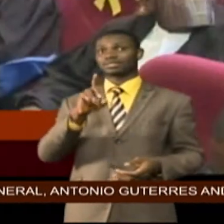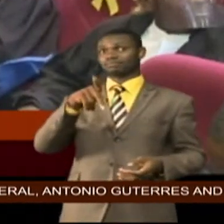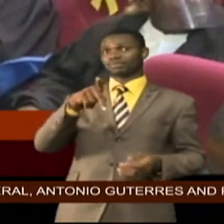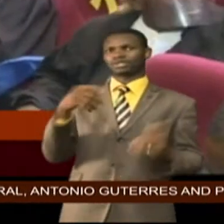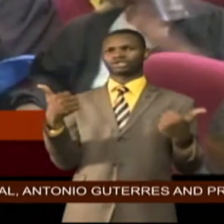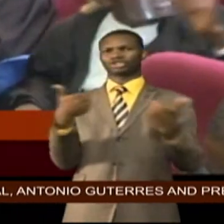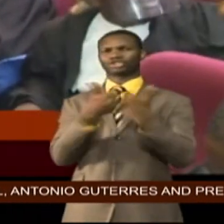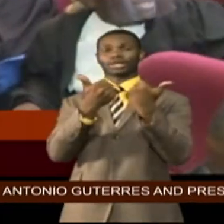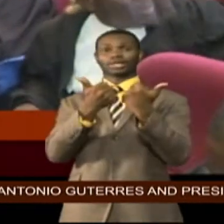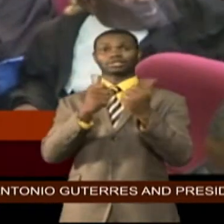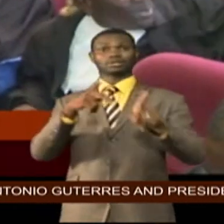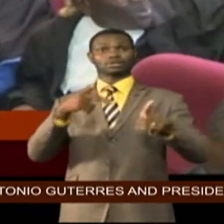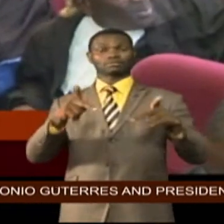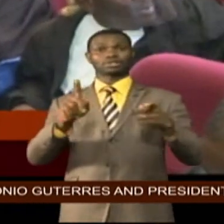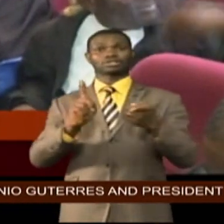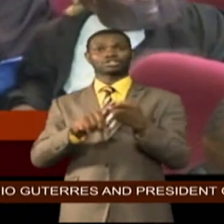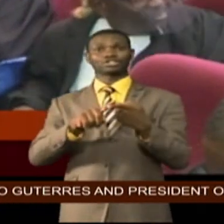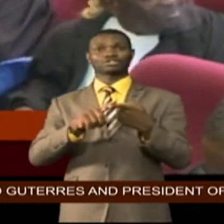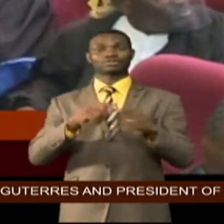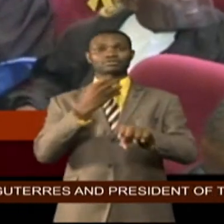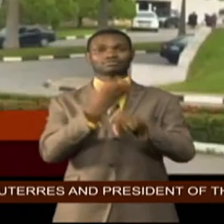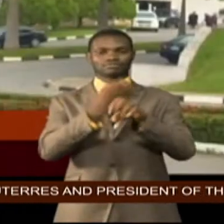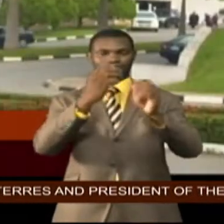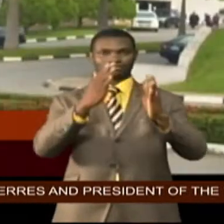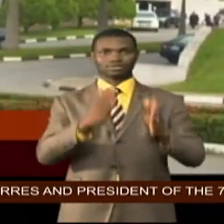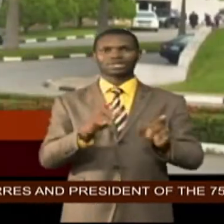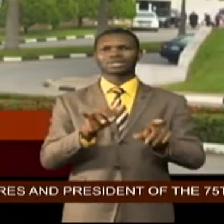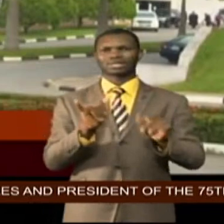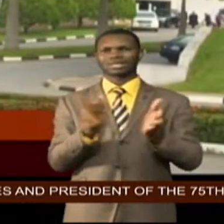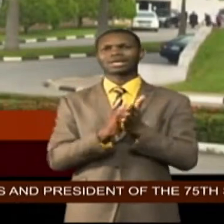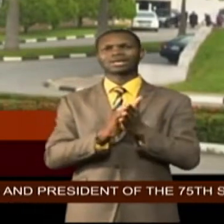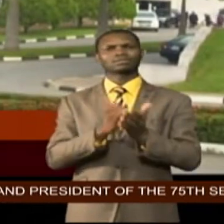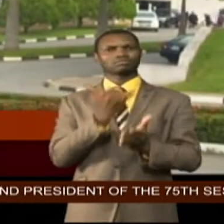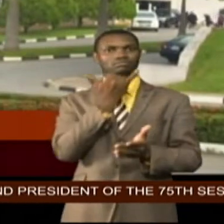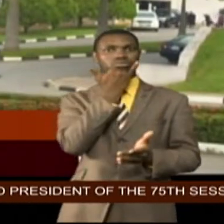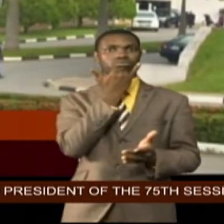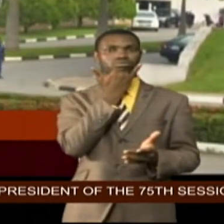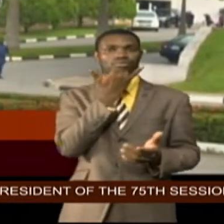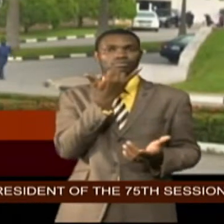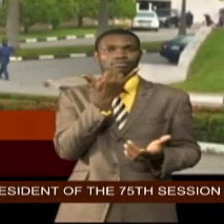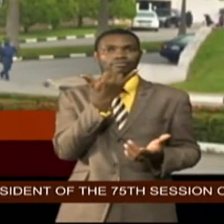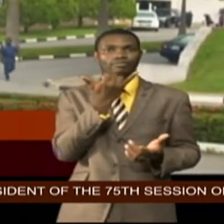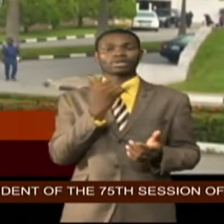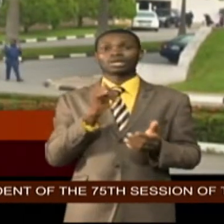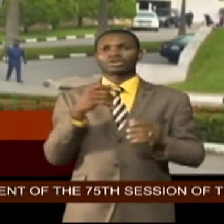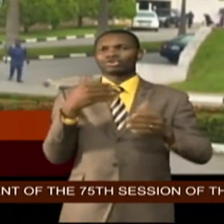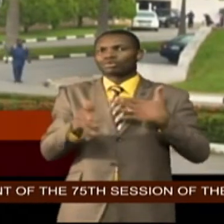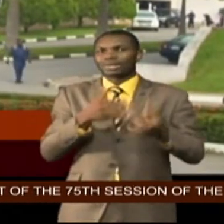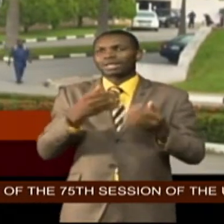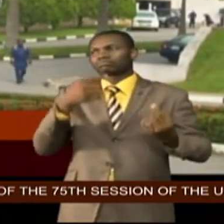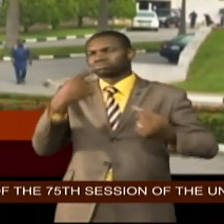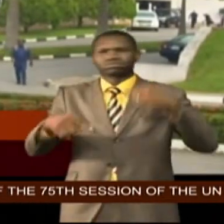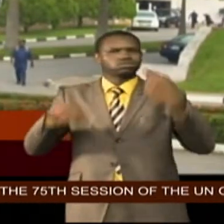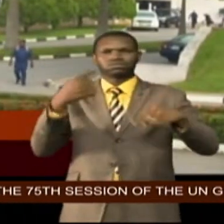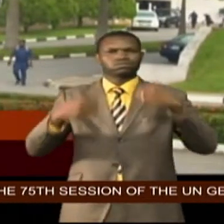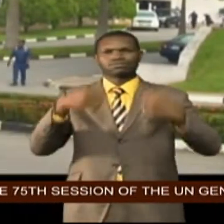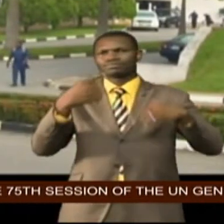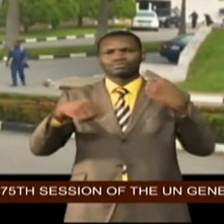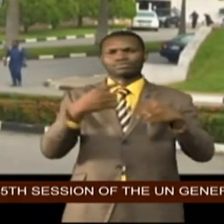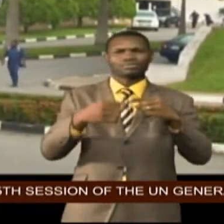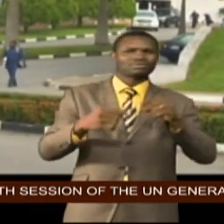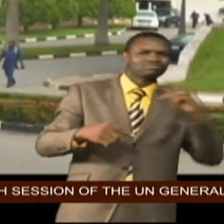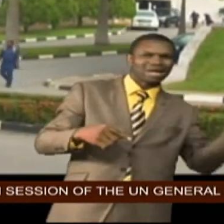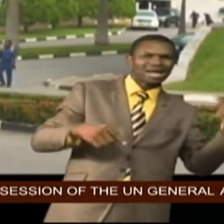verdict of the tribunal, which they said was passed in error. With the adoption of brief of arguments and written addresses by